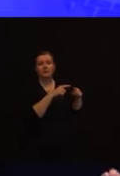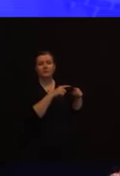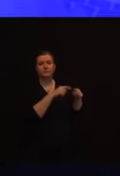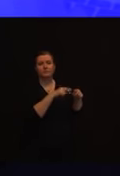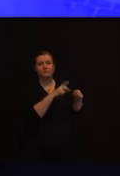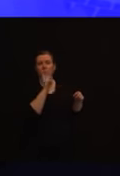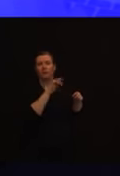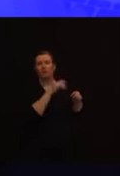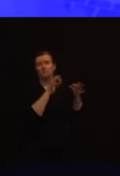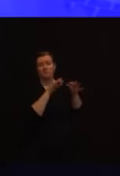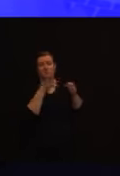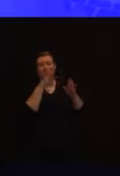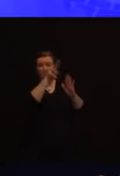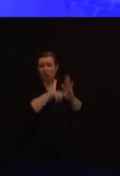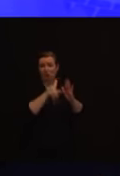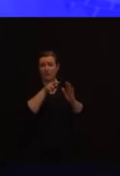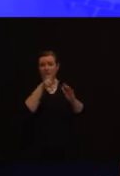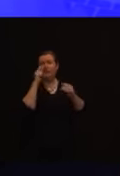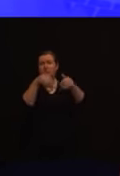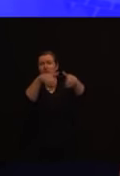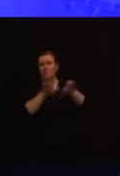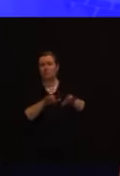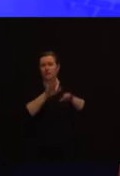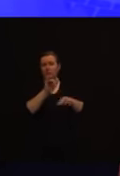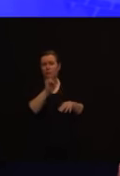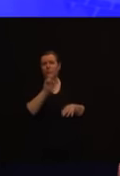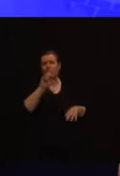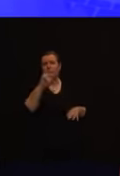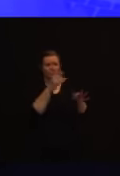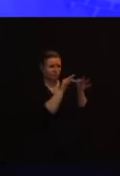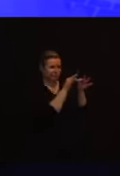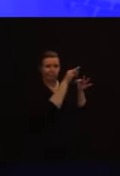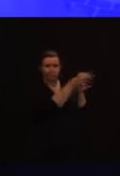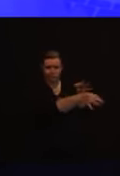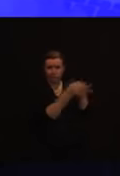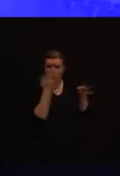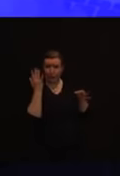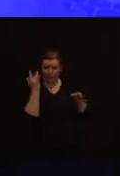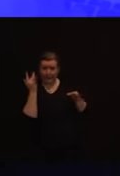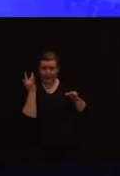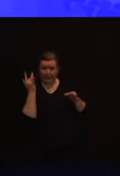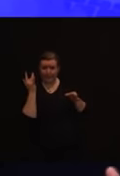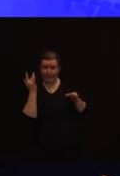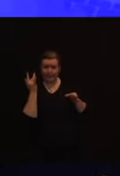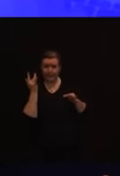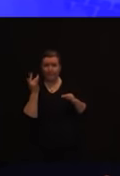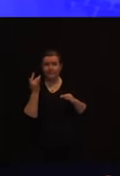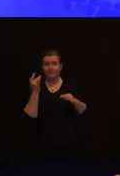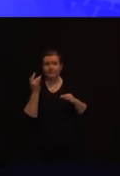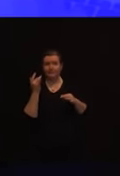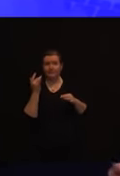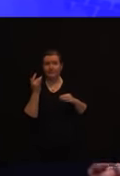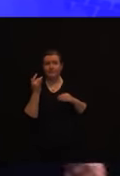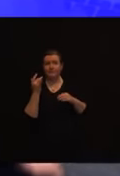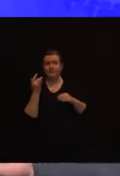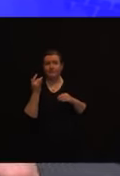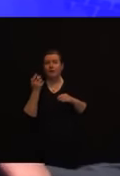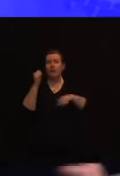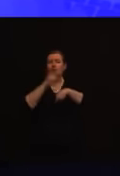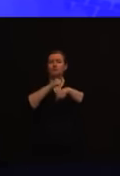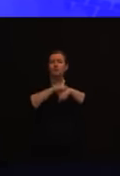The one thing we're also struggling with is the concrete vaults that are used for the caskets when you bury are in short order too. So add